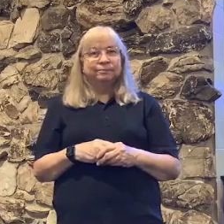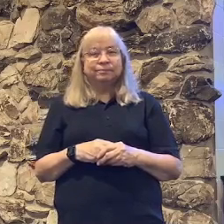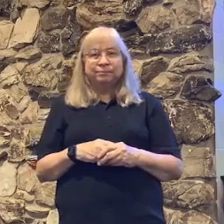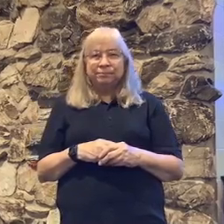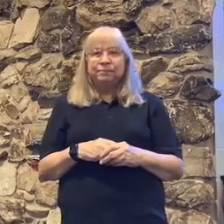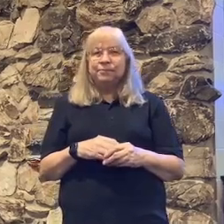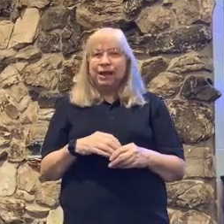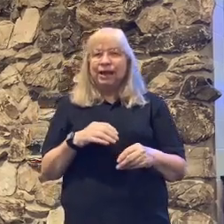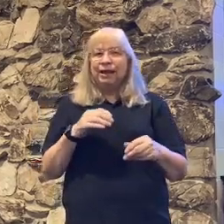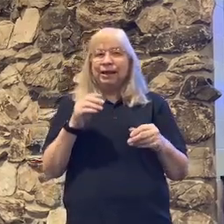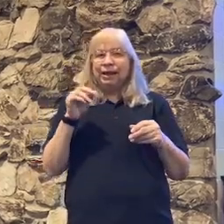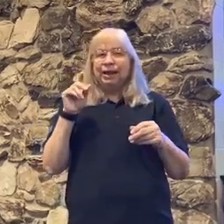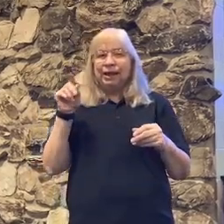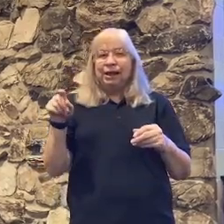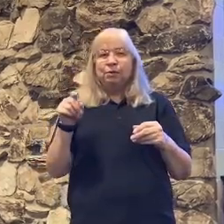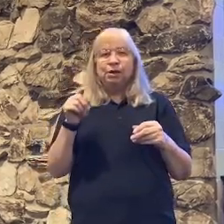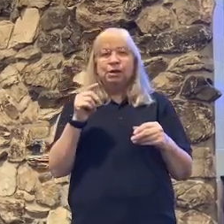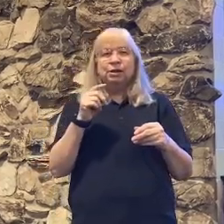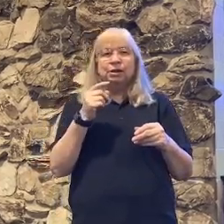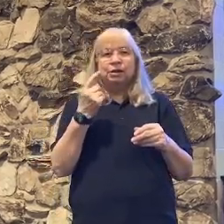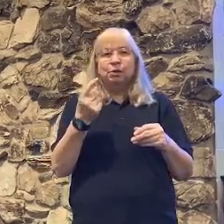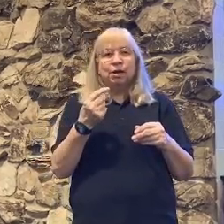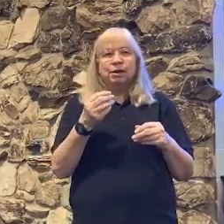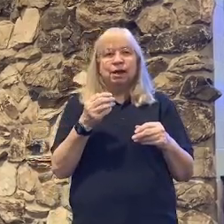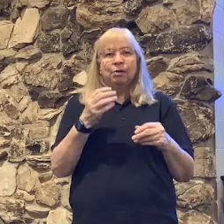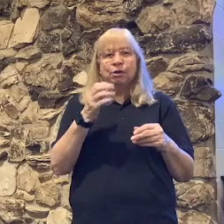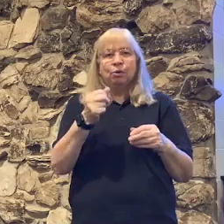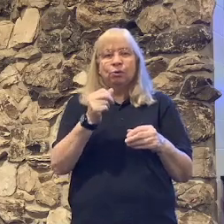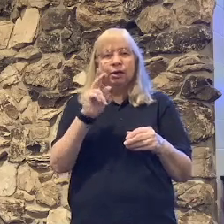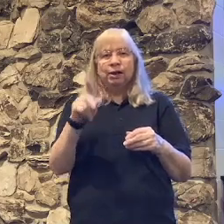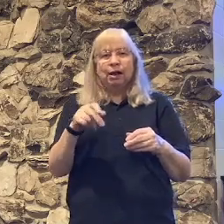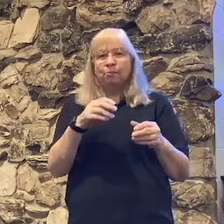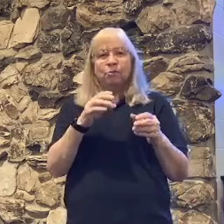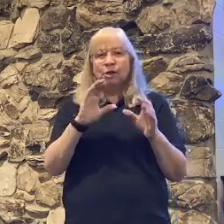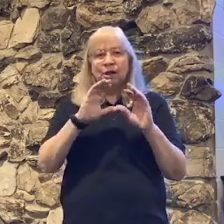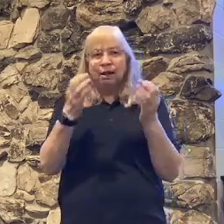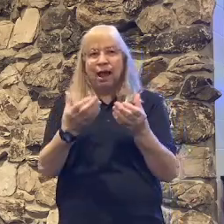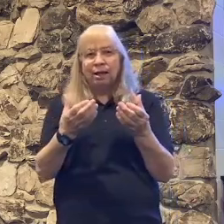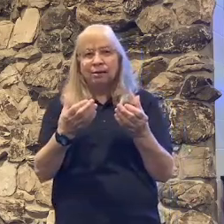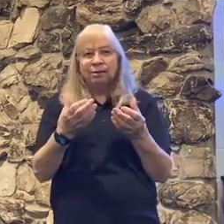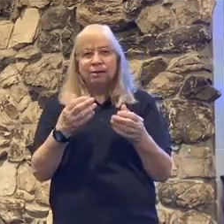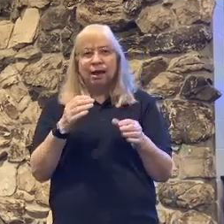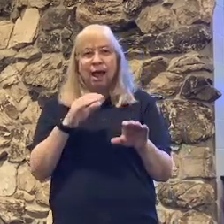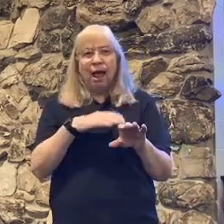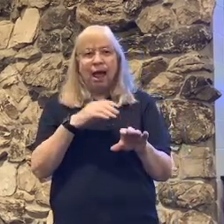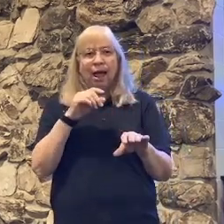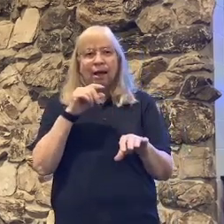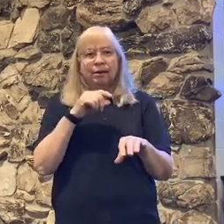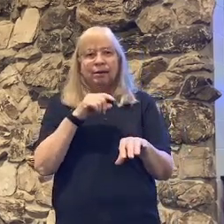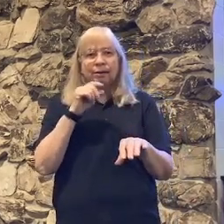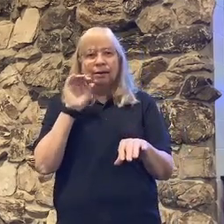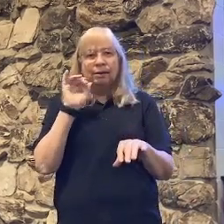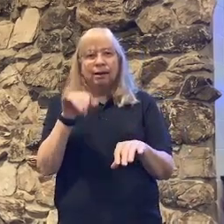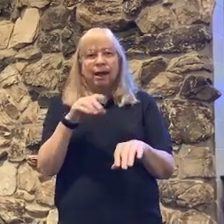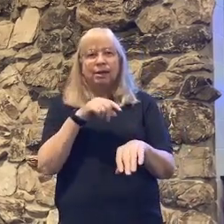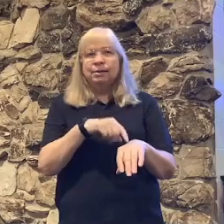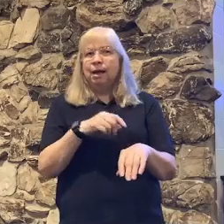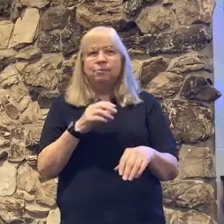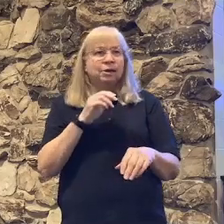And even though he was the one that was always holding up the class, at that time, they still didn't get their